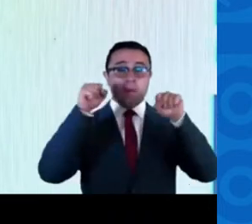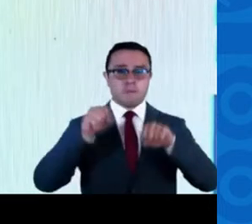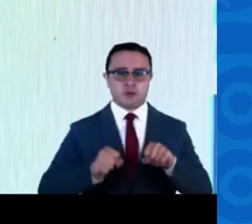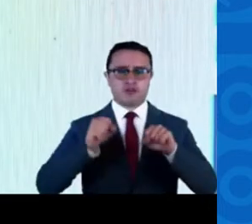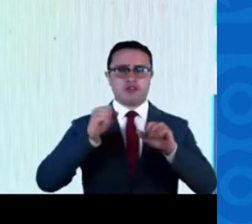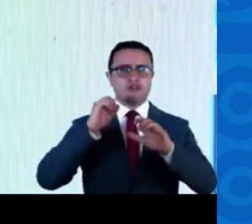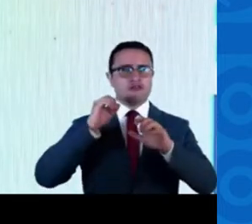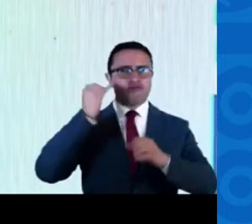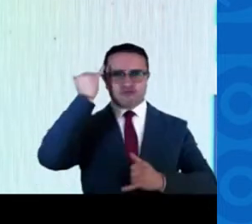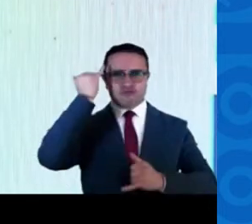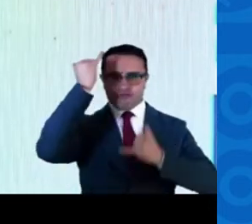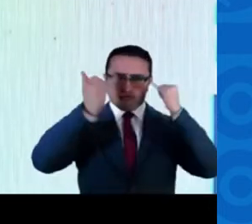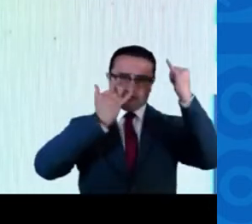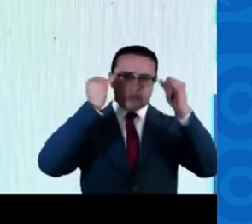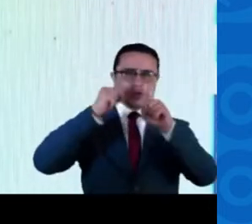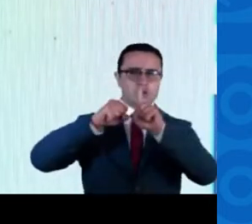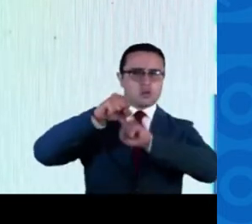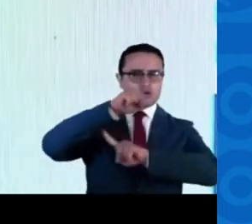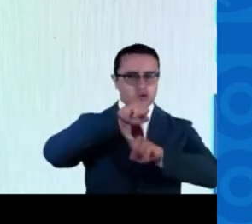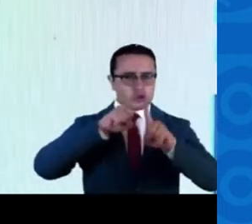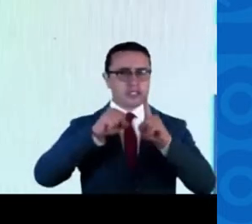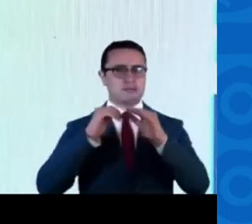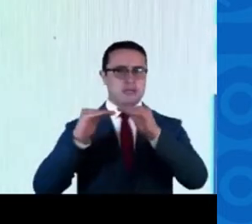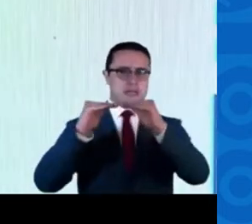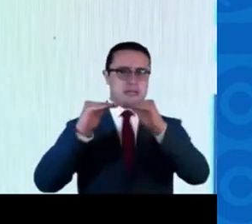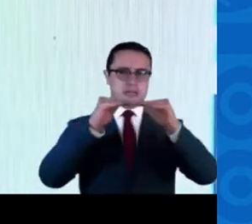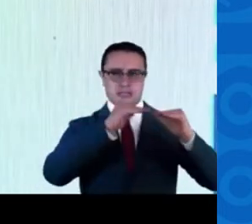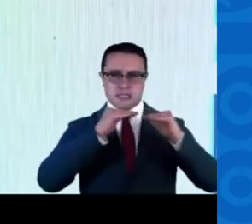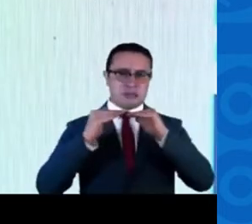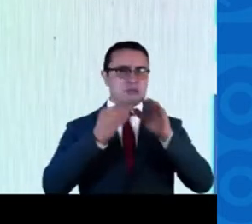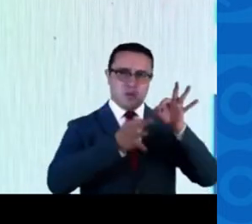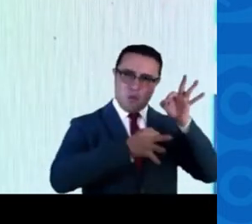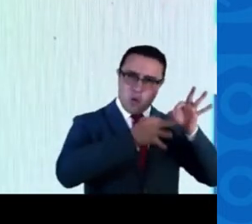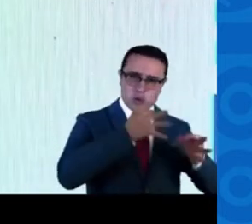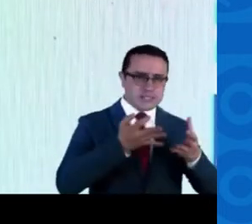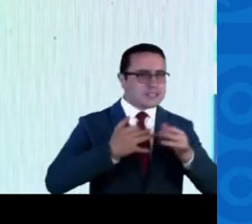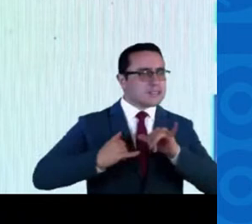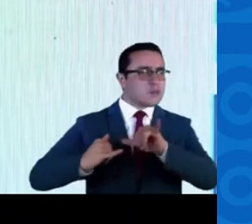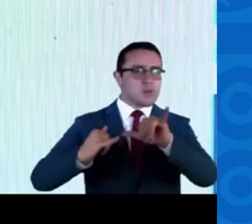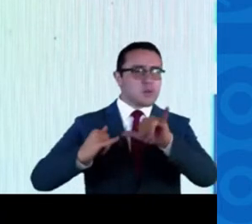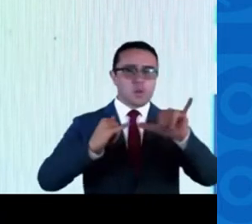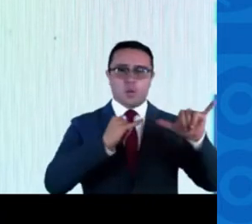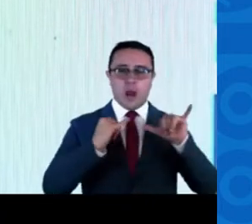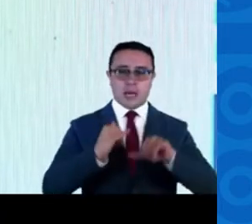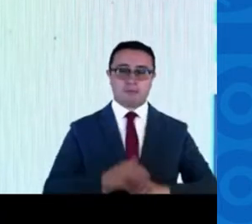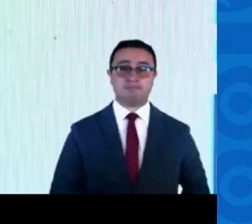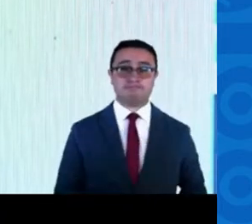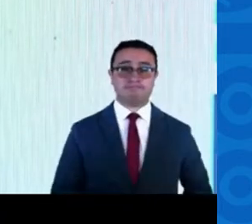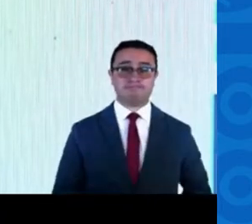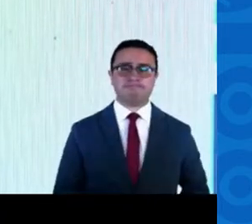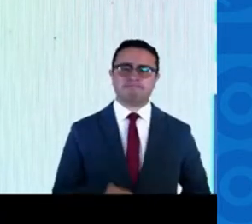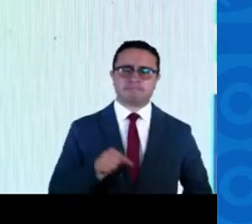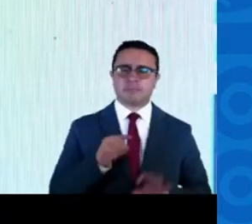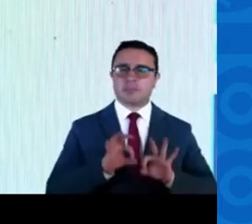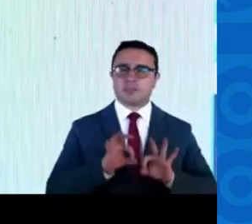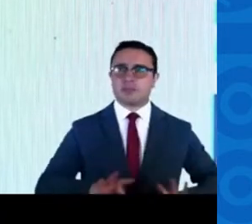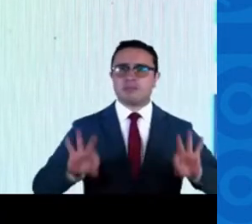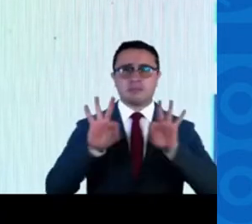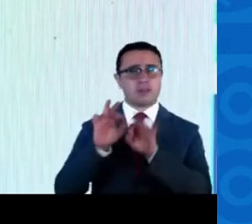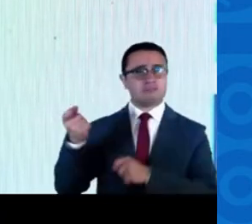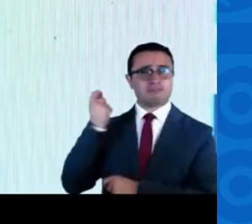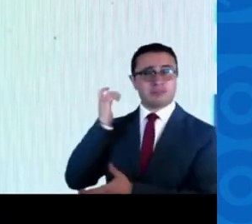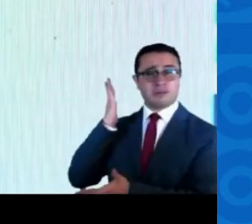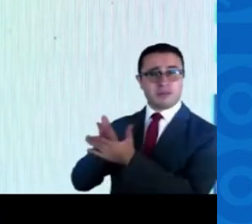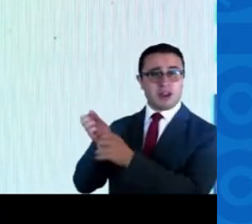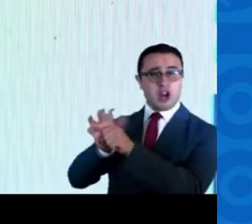to generate action and to create equitative and fair societies. This is especially important in a moment where